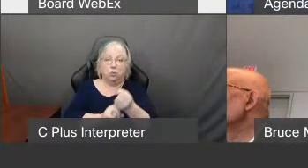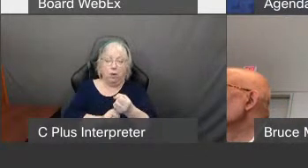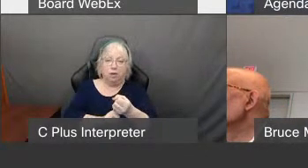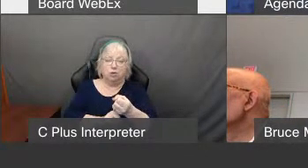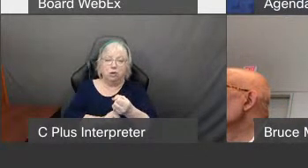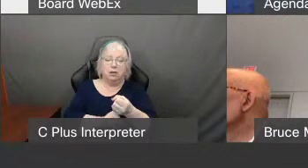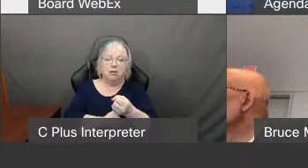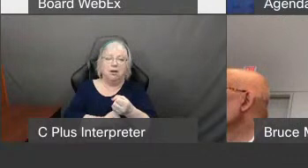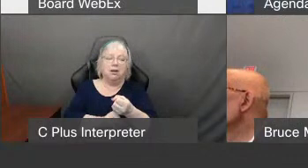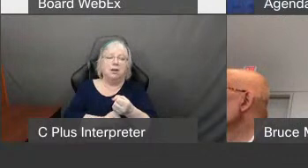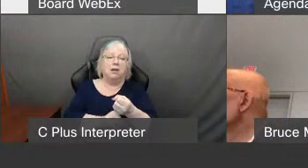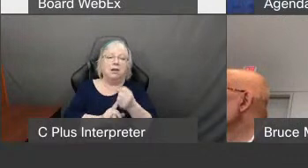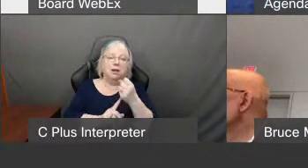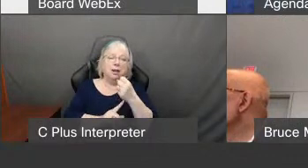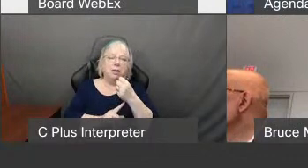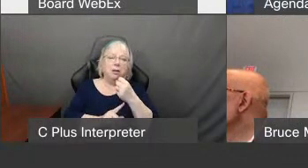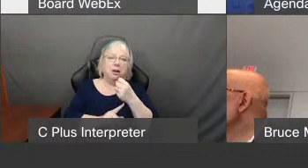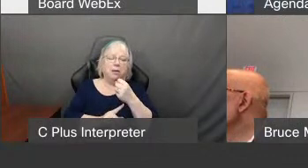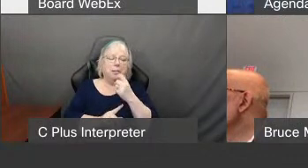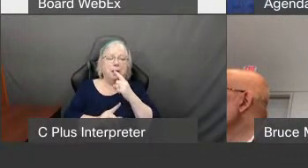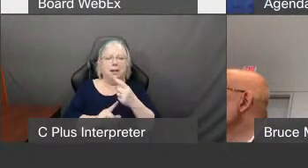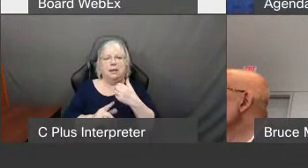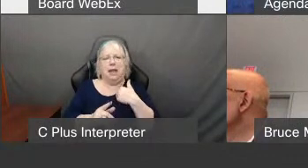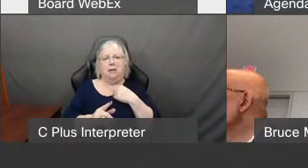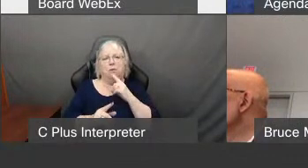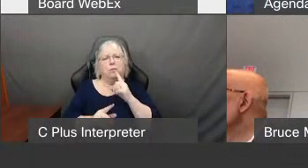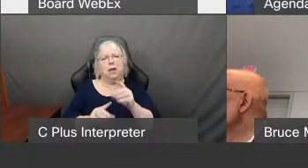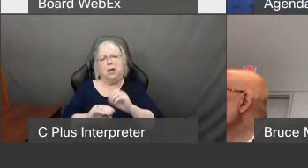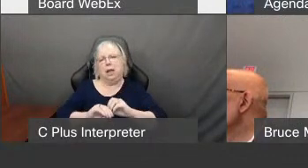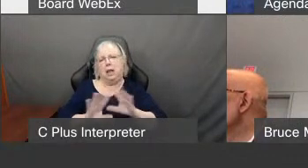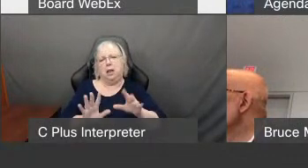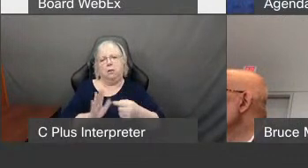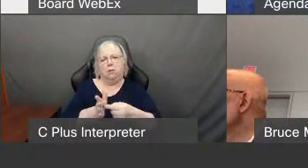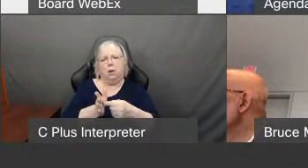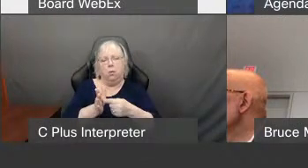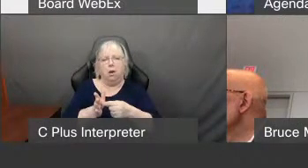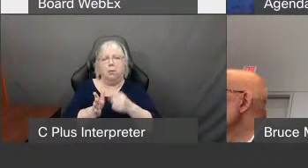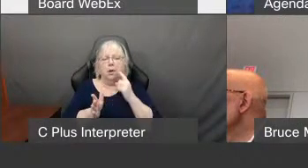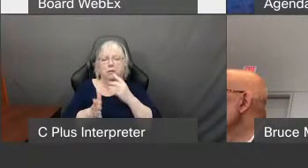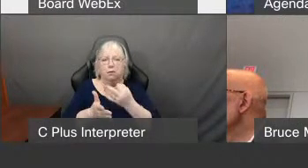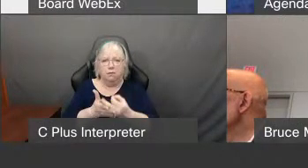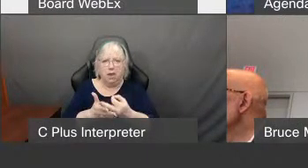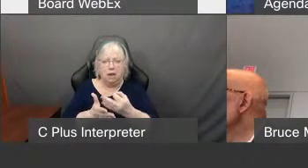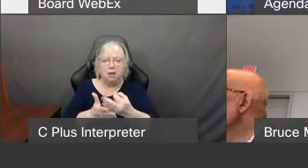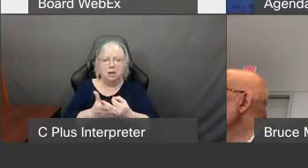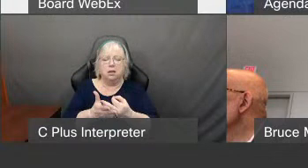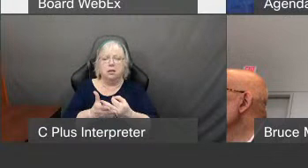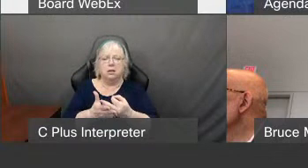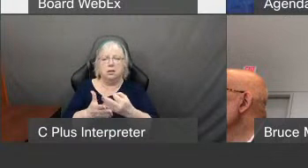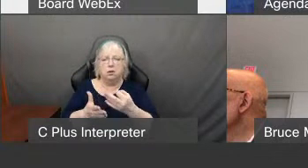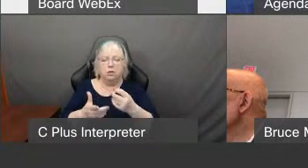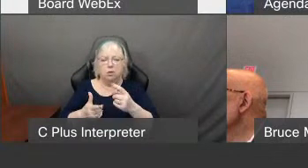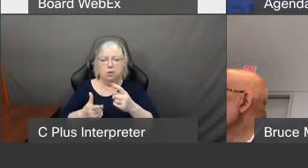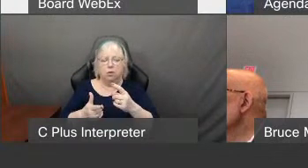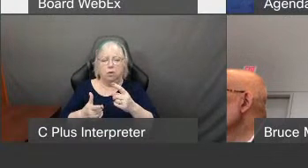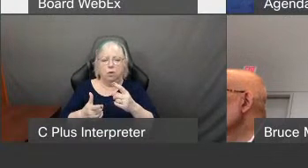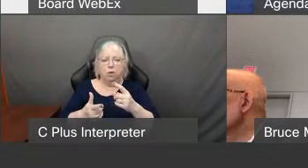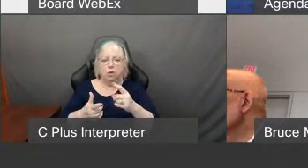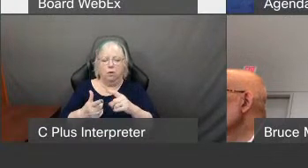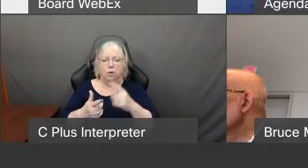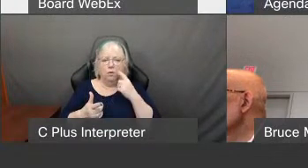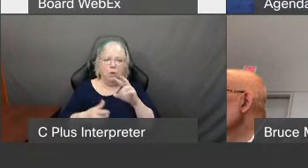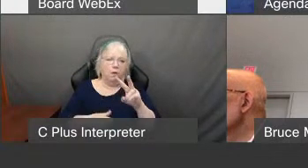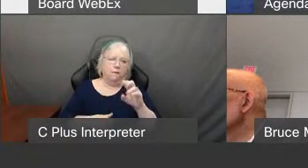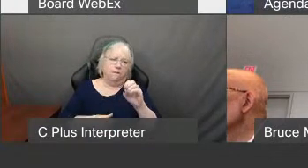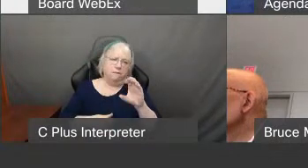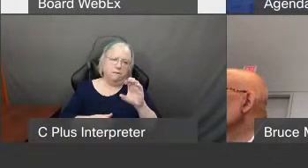of its really clear requirement that for funds to be kind of vouchers to be moved from